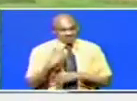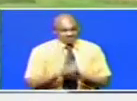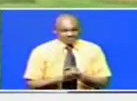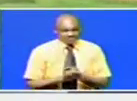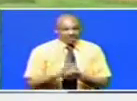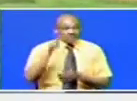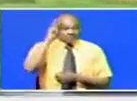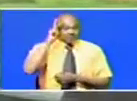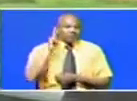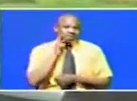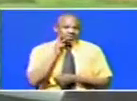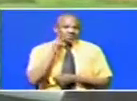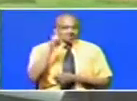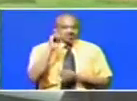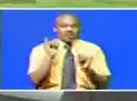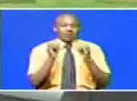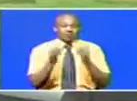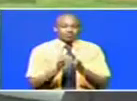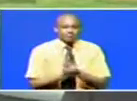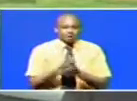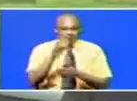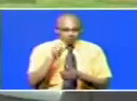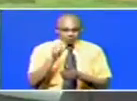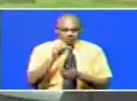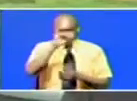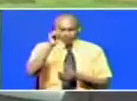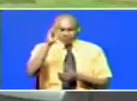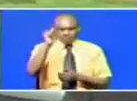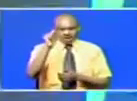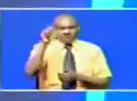Philip Keitan, KTN News, from Juba, South Sudan.